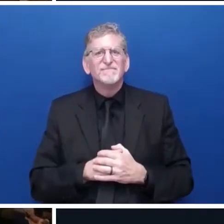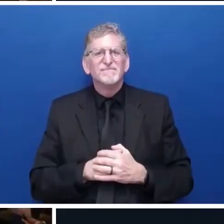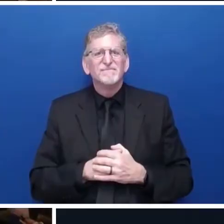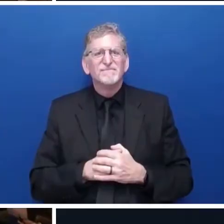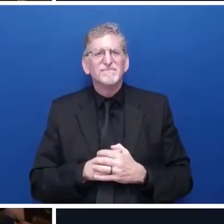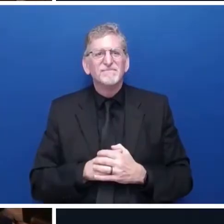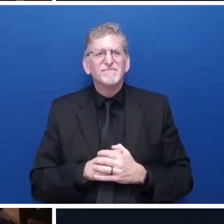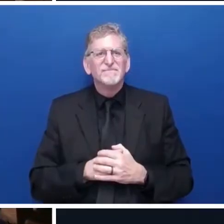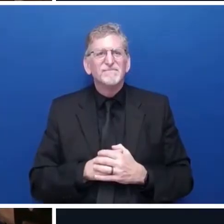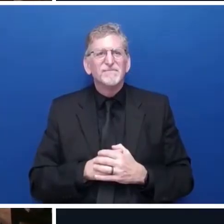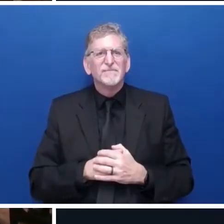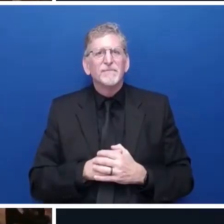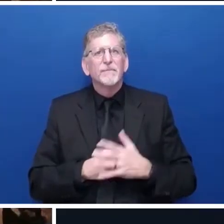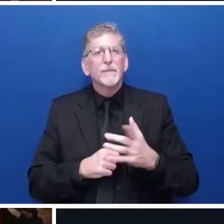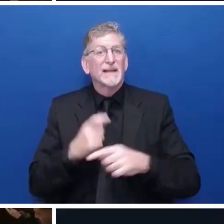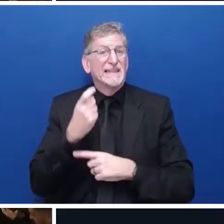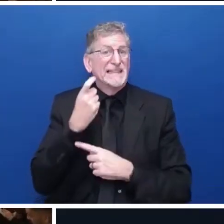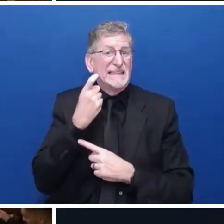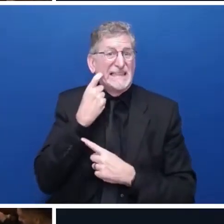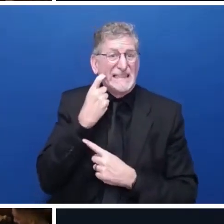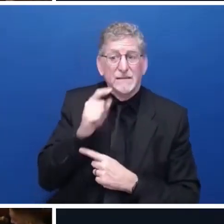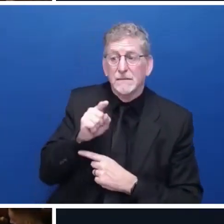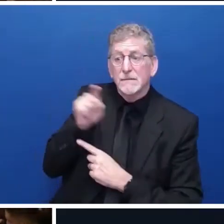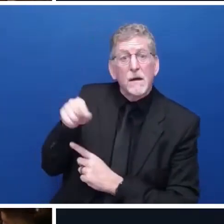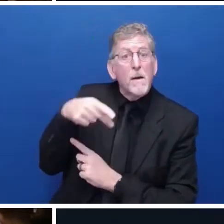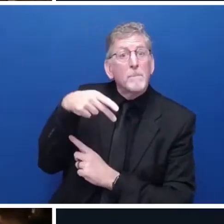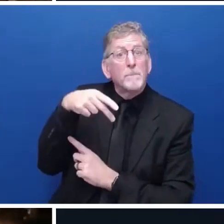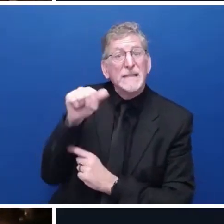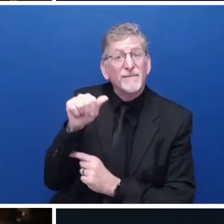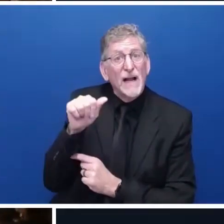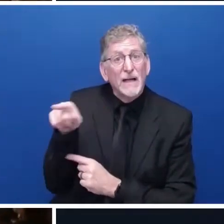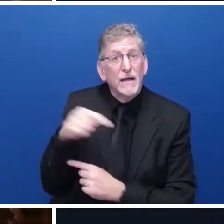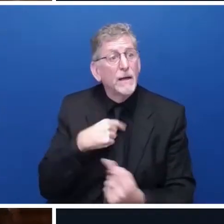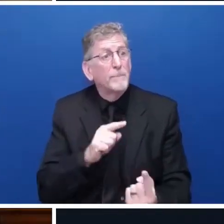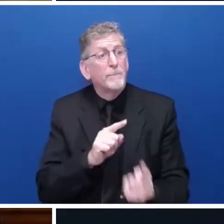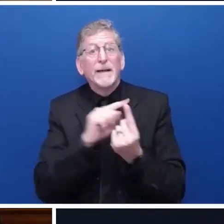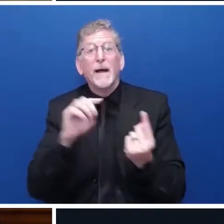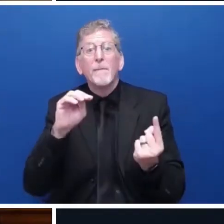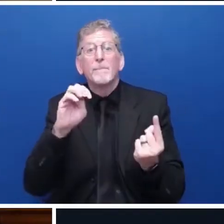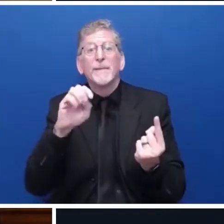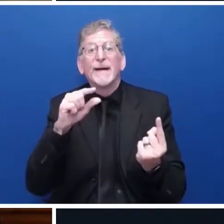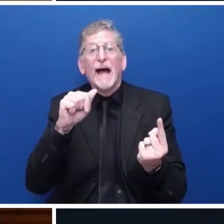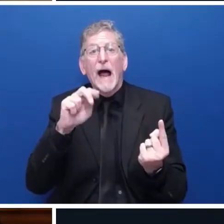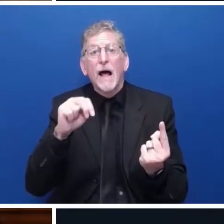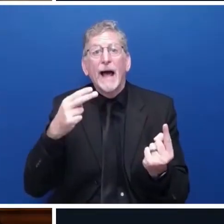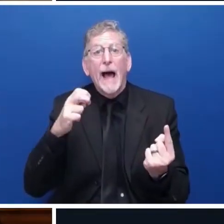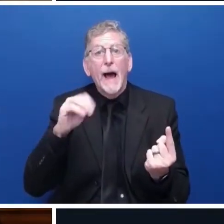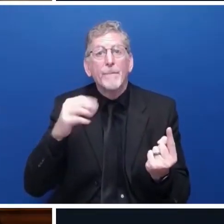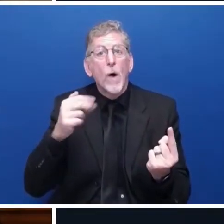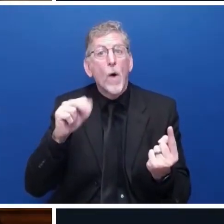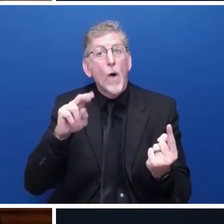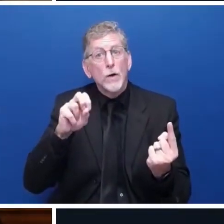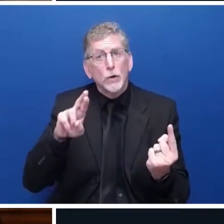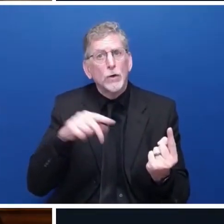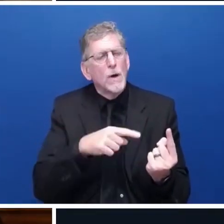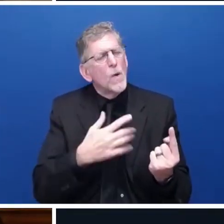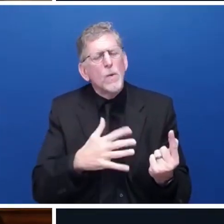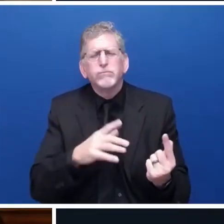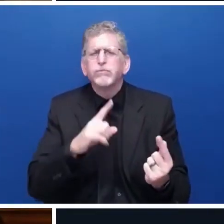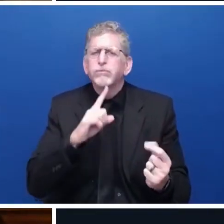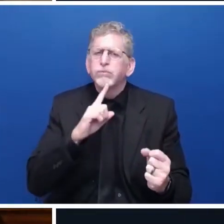Recently in Pennsylvania, I met Megan Hemhauser, a devoted mom who's homeschools her